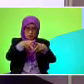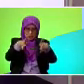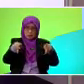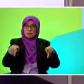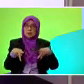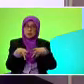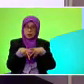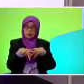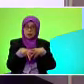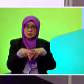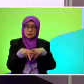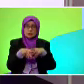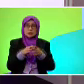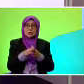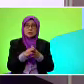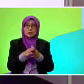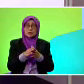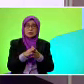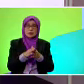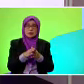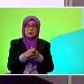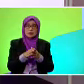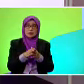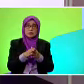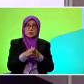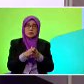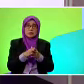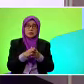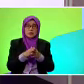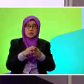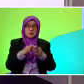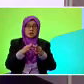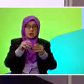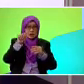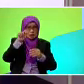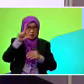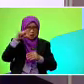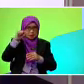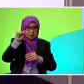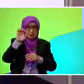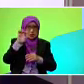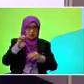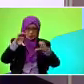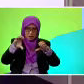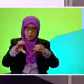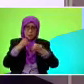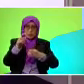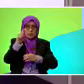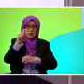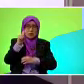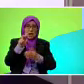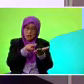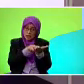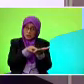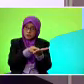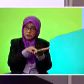lot of this algae that produces and release toxins. Okay. But we don't drink any water from the ponds, right?